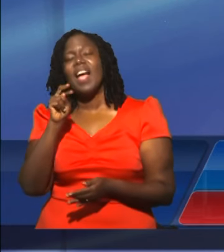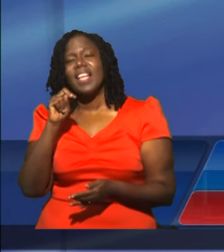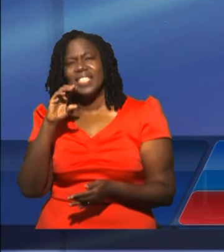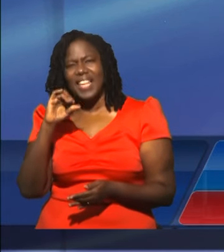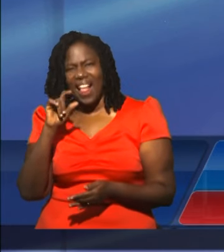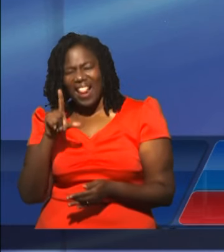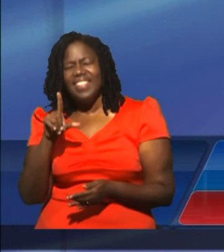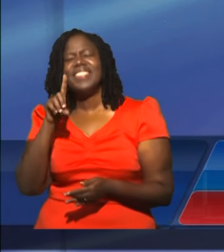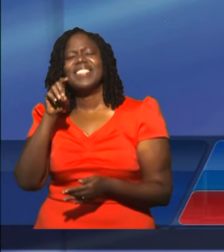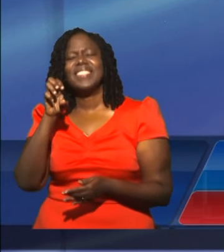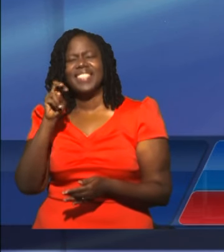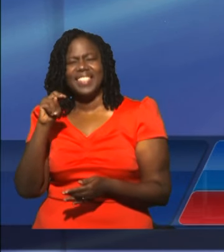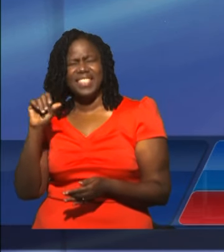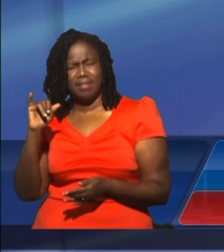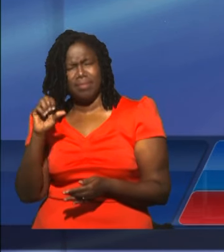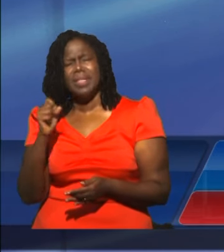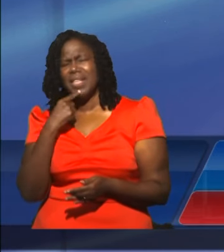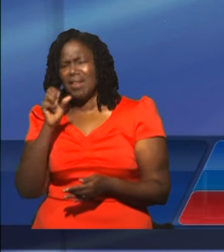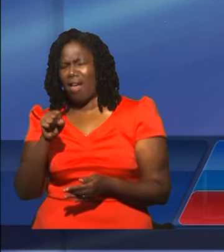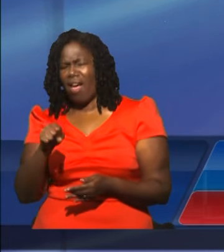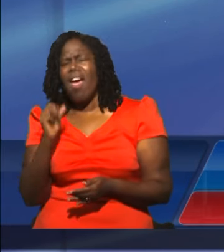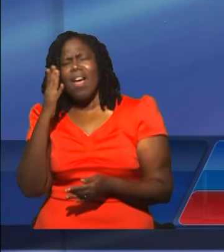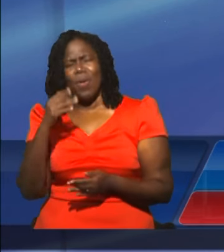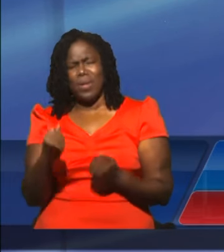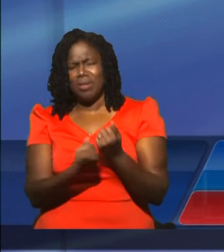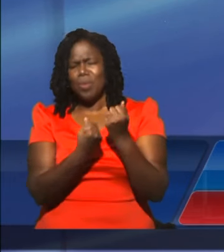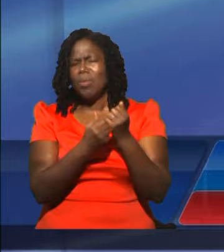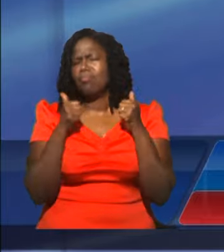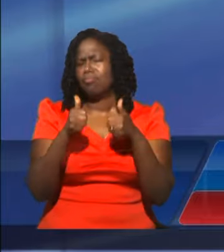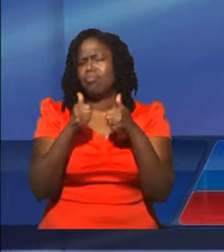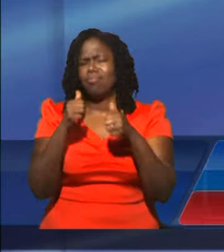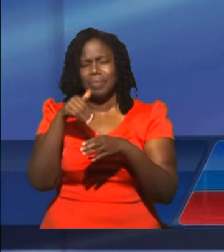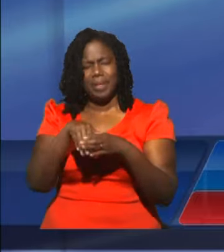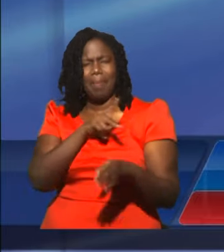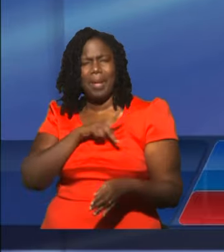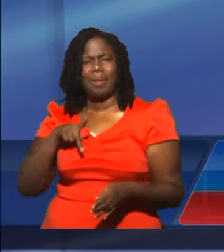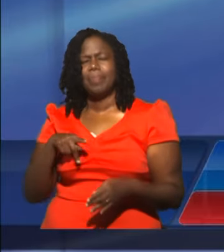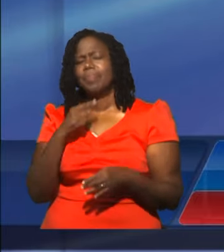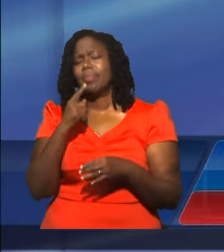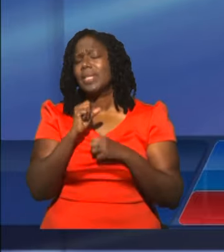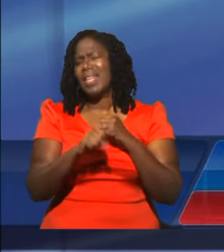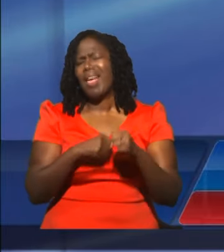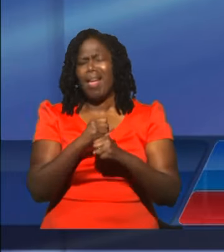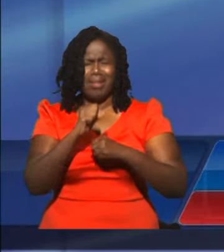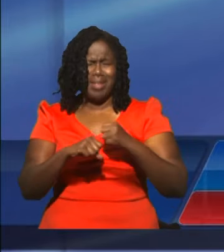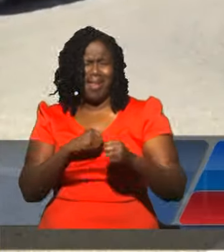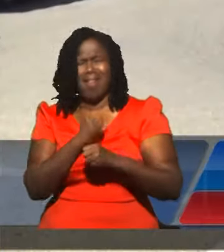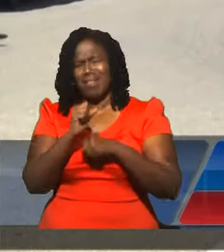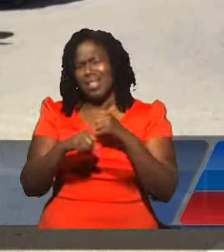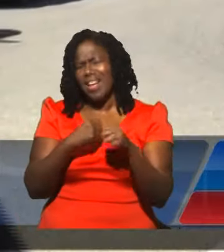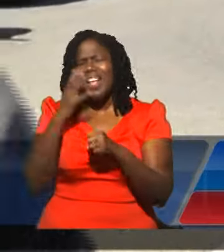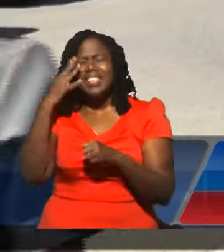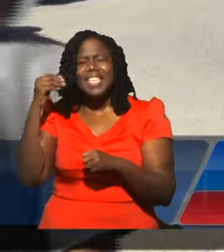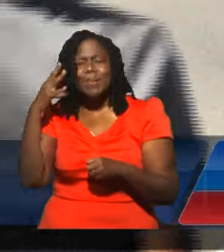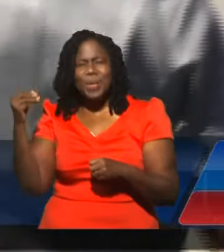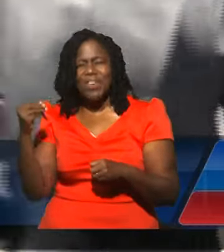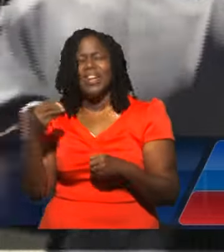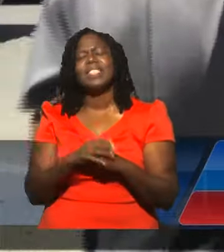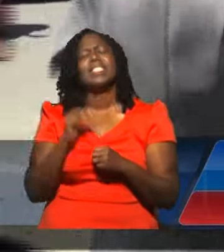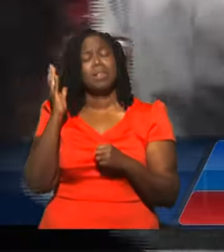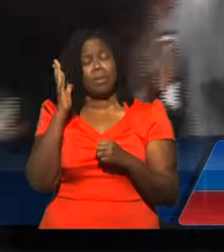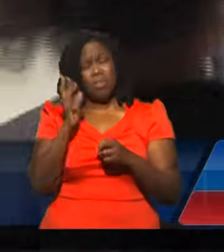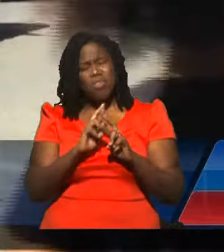in the parliament. They believe his years of dedication to the development of Tobago has prepared him for this role. Via a media